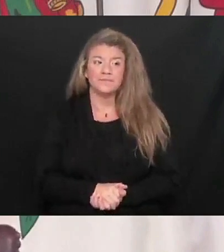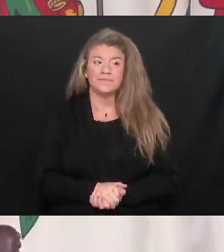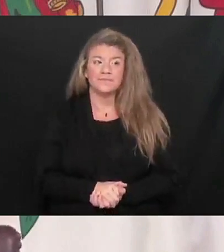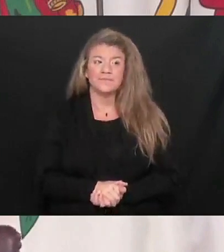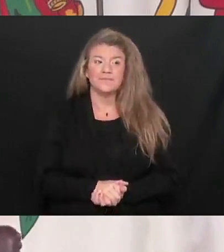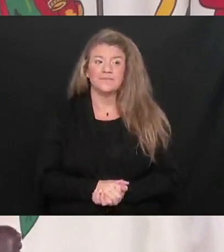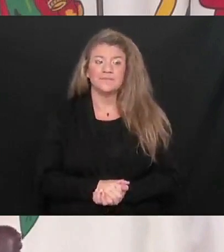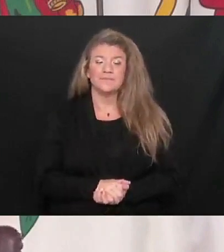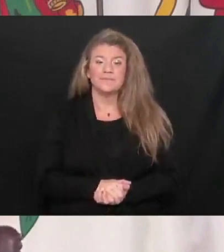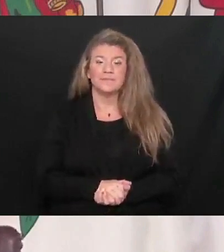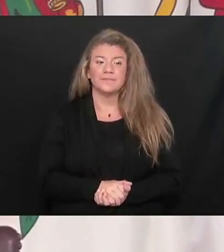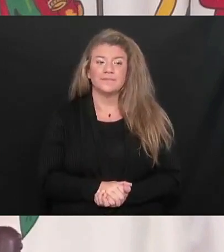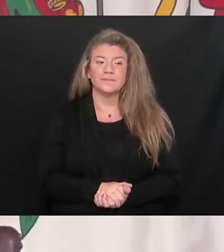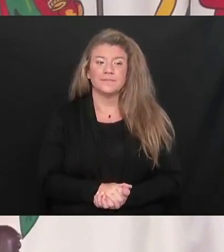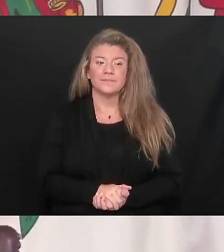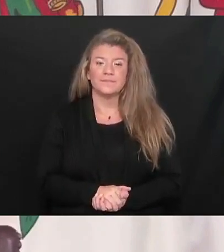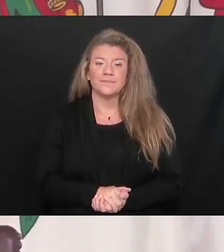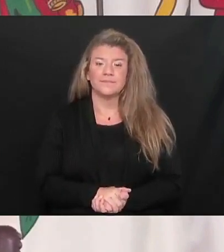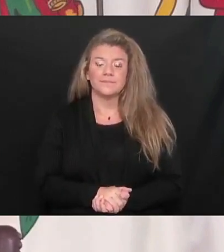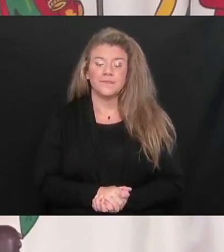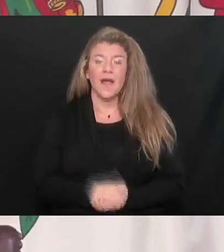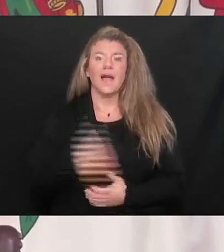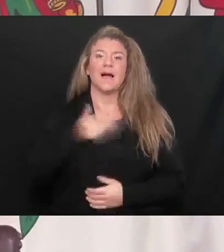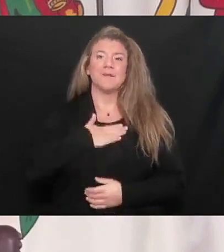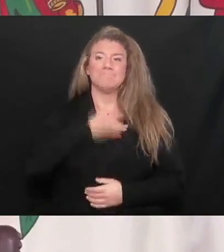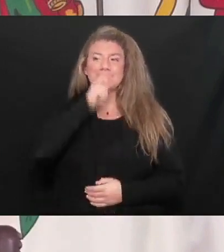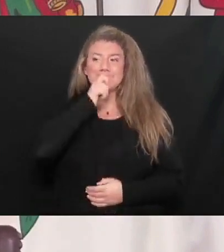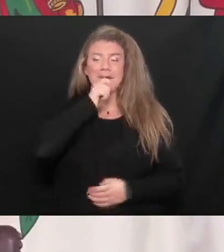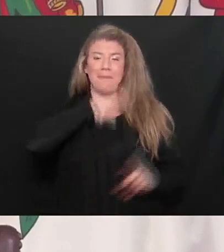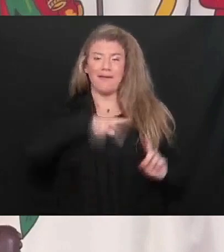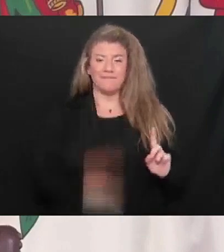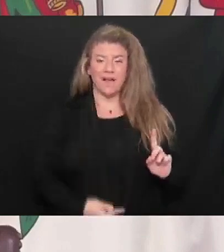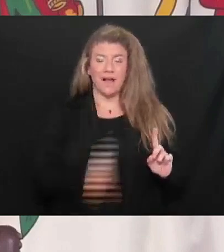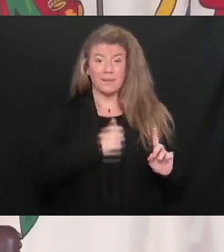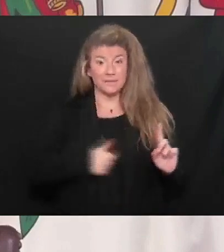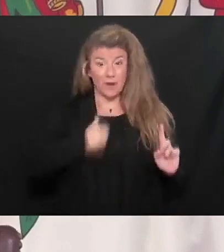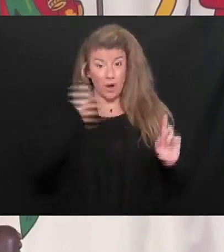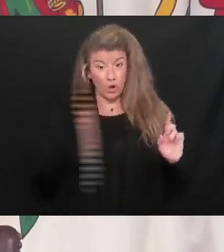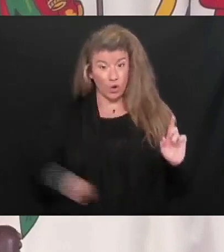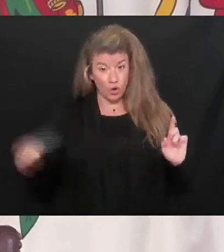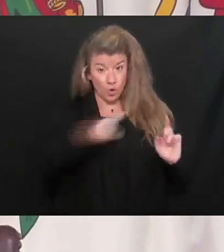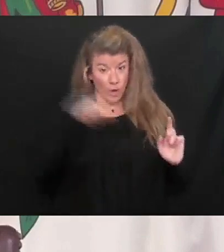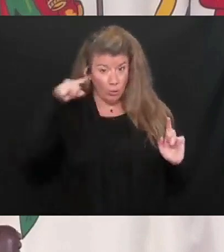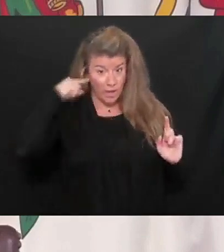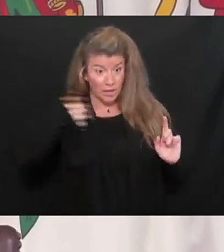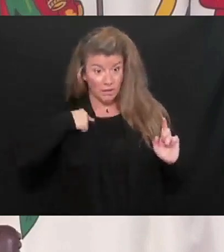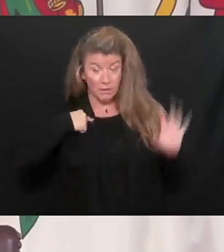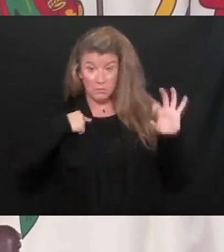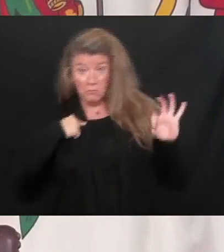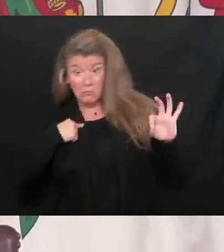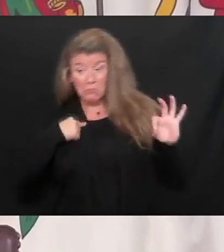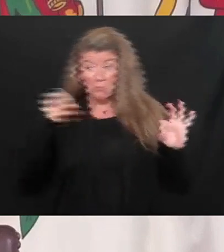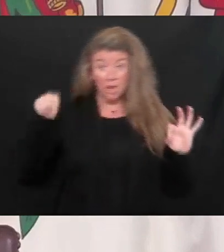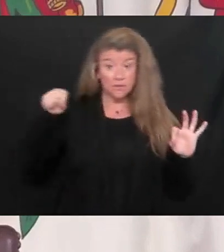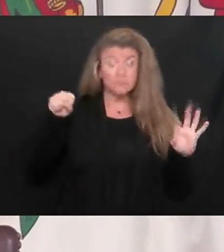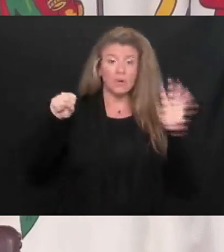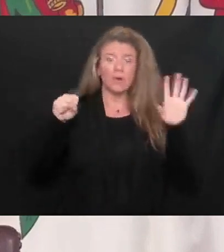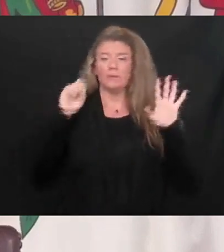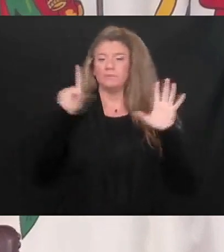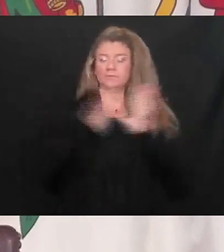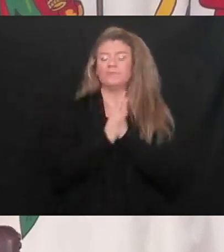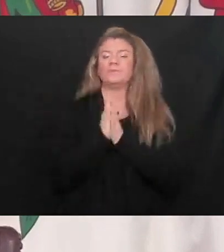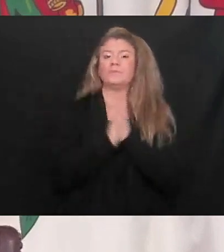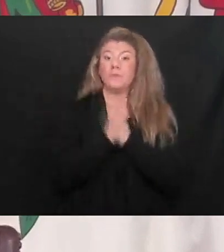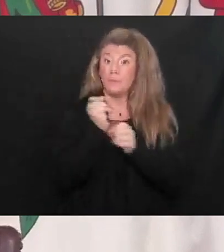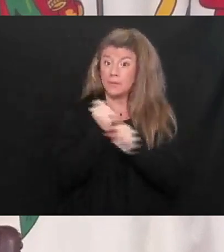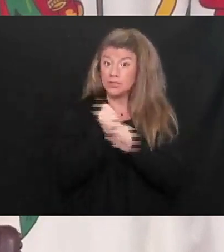Hold it. I lost my mic here, guys. Could y'all hear me, or you good? Okay. Are